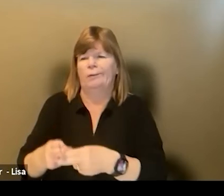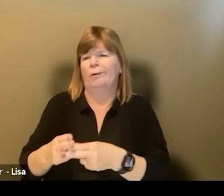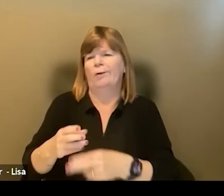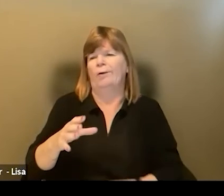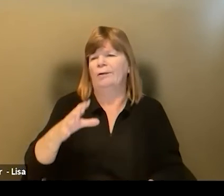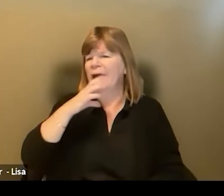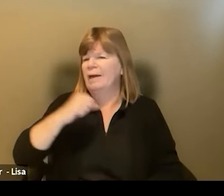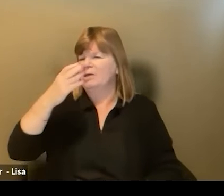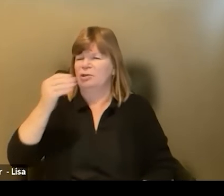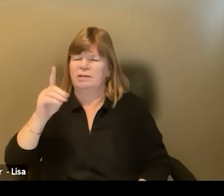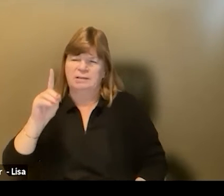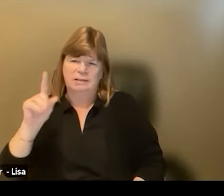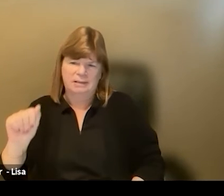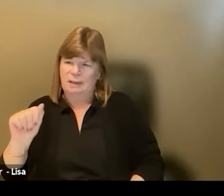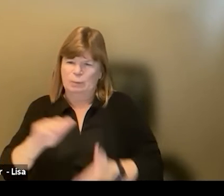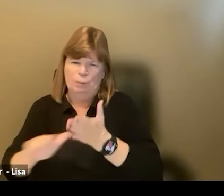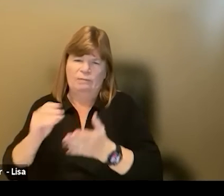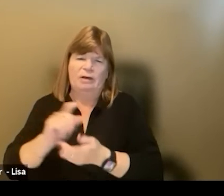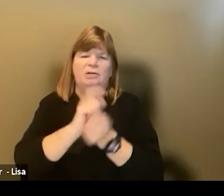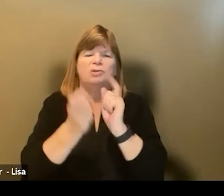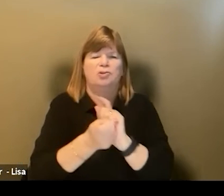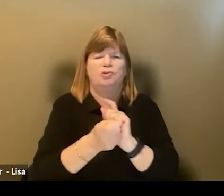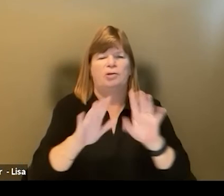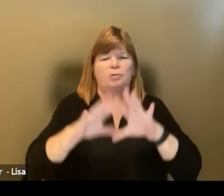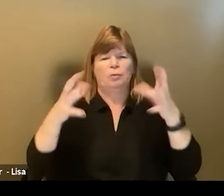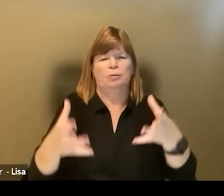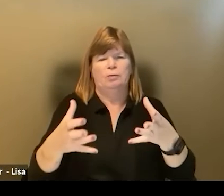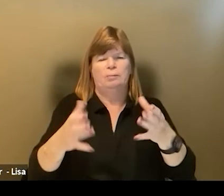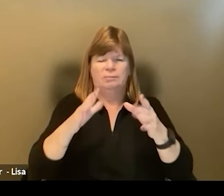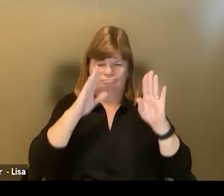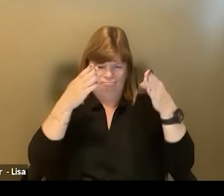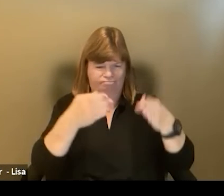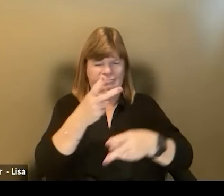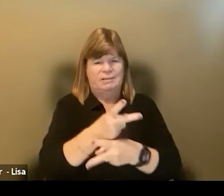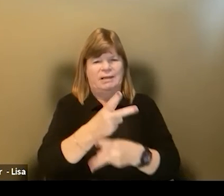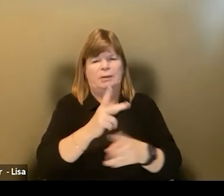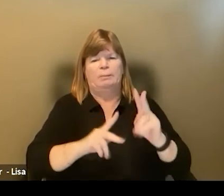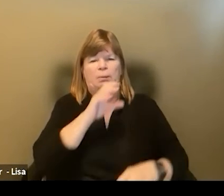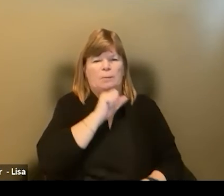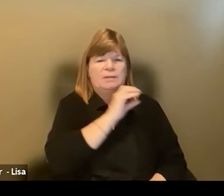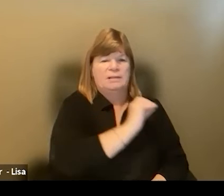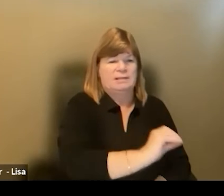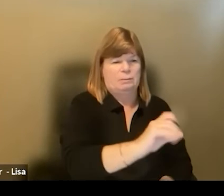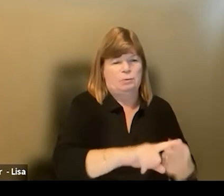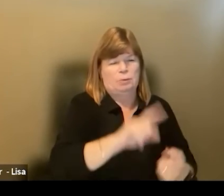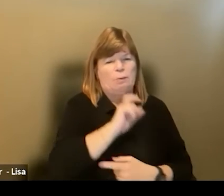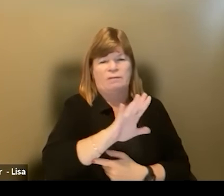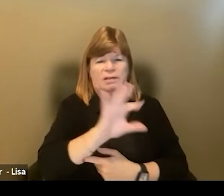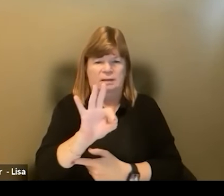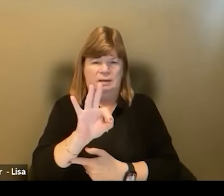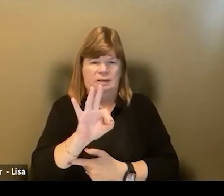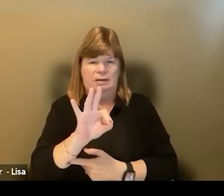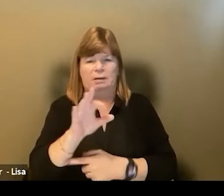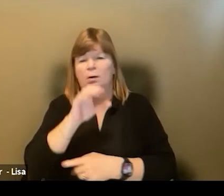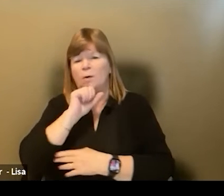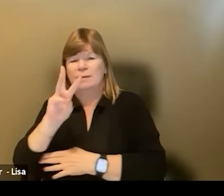Aged and Disabled Waiver, and change the waiver target population to serve individuals aged 0 to 59, because those age